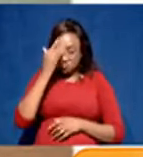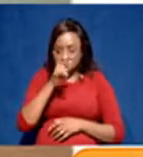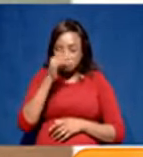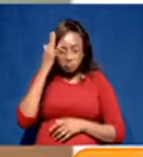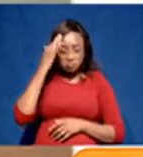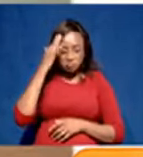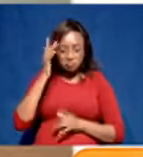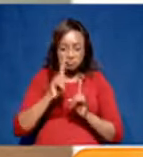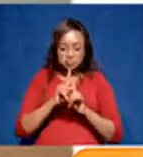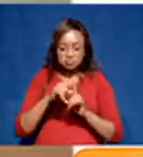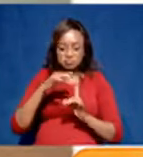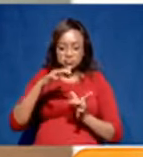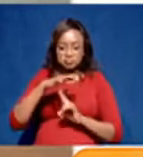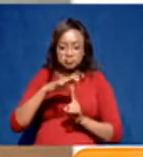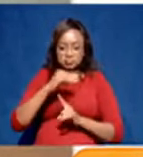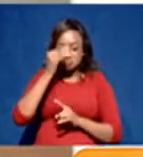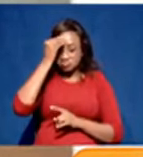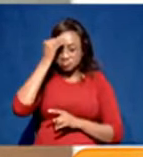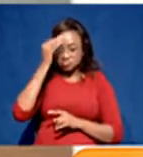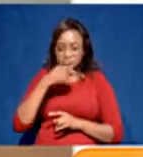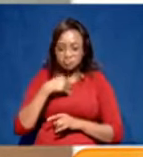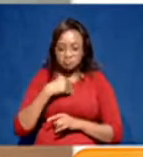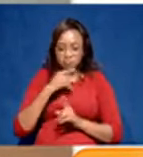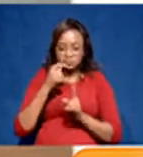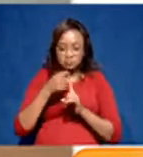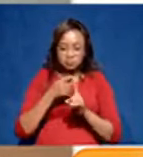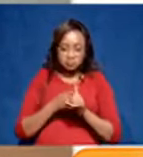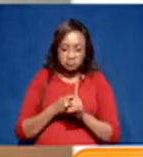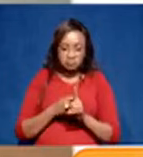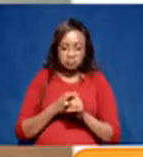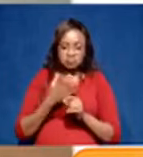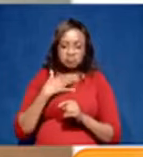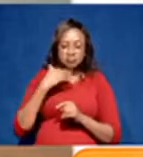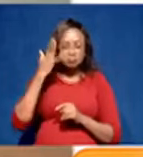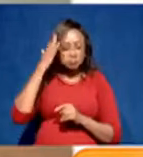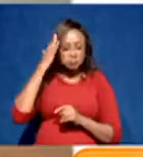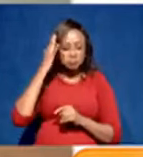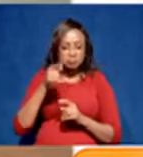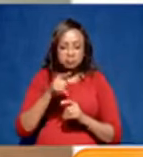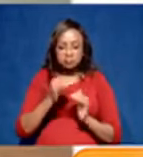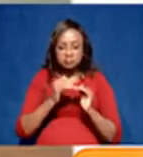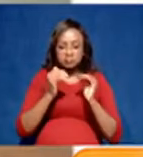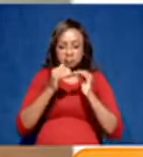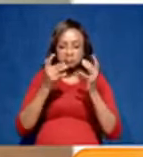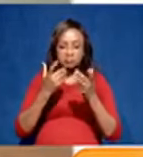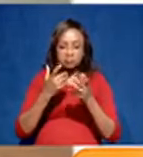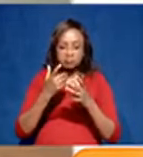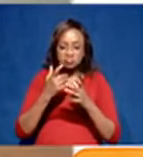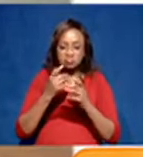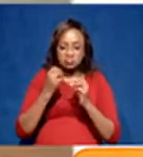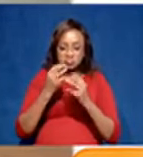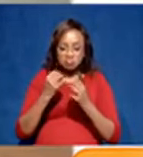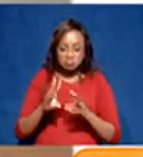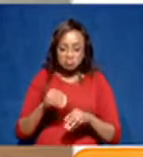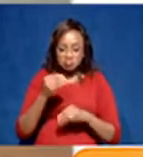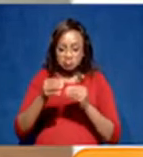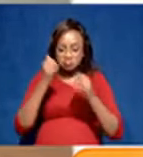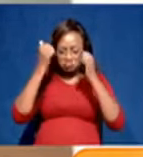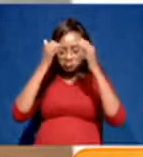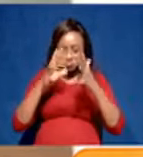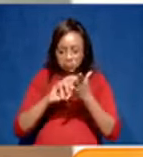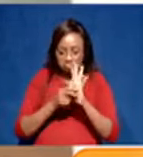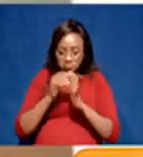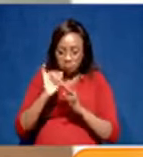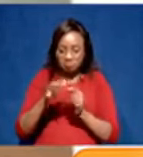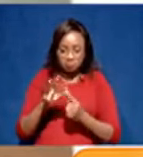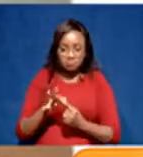Education, Ministry of Education, mm-hmm. they have used a means testing to determine the levels of bursaries that they are going to give students. So it is not going to be unique to us. We